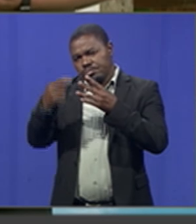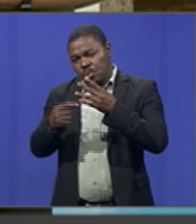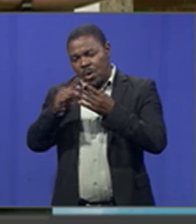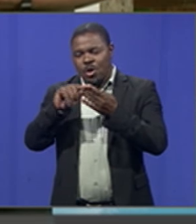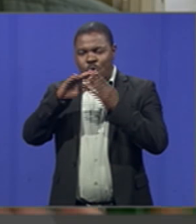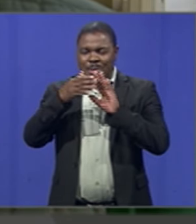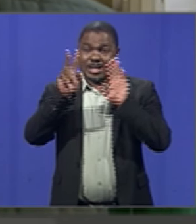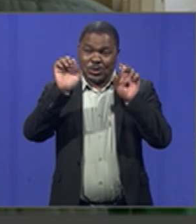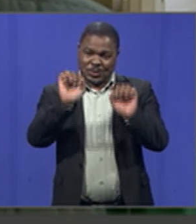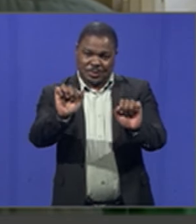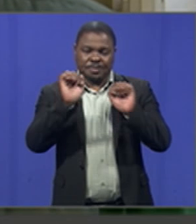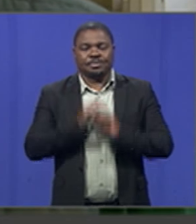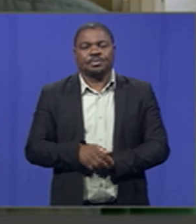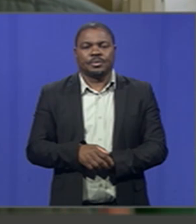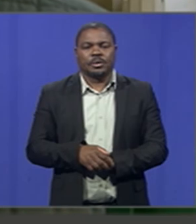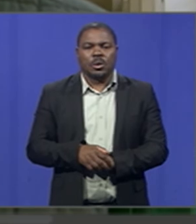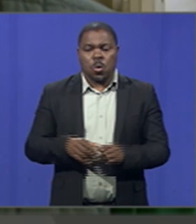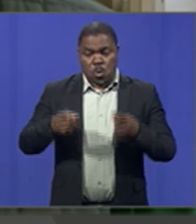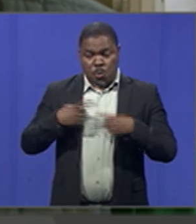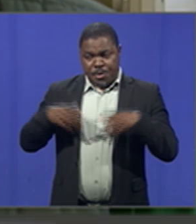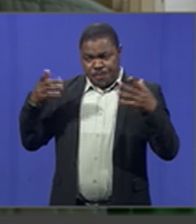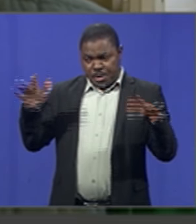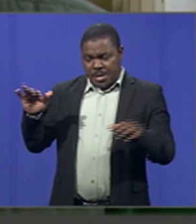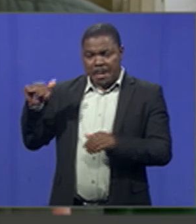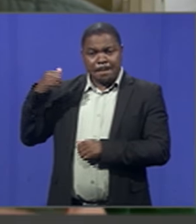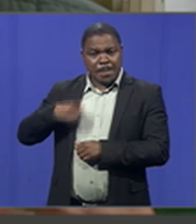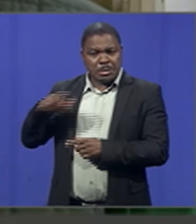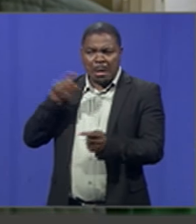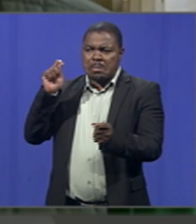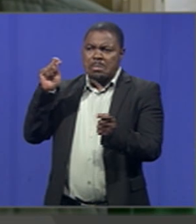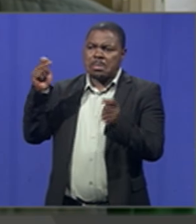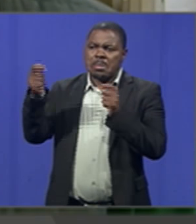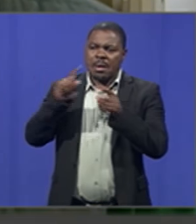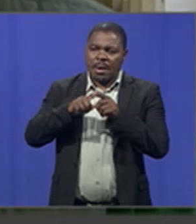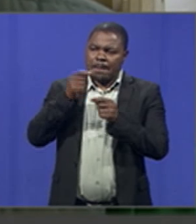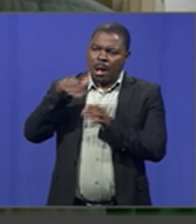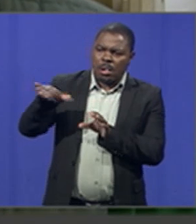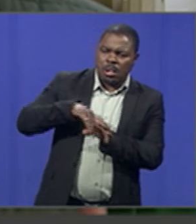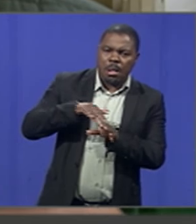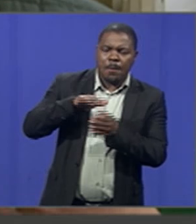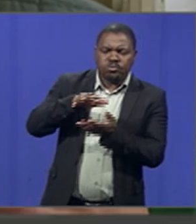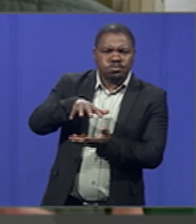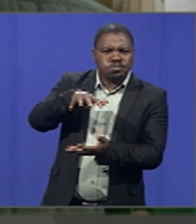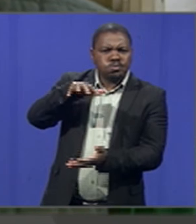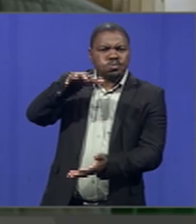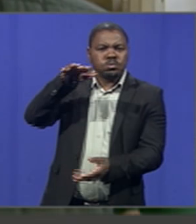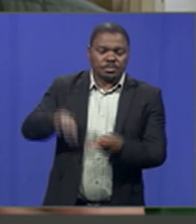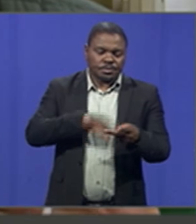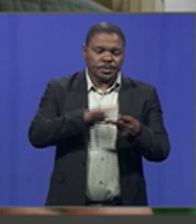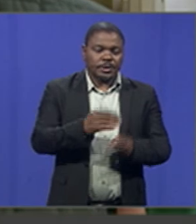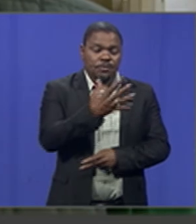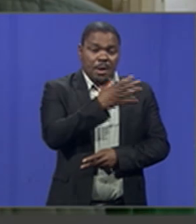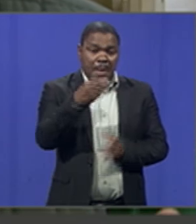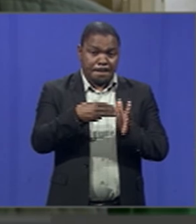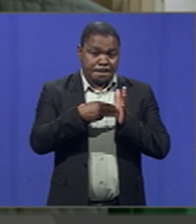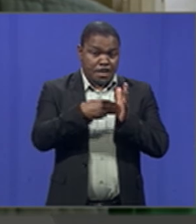amang baagi. We've achieved turning the municipality around, increasing its revenue, writing off and getting to write off 500